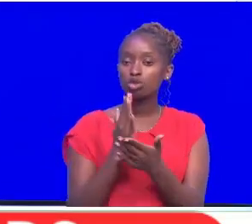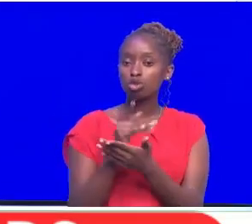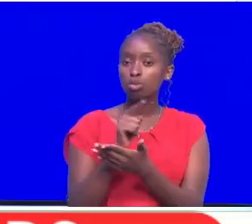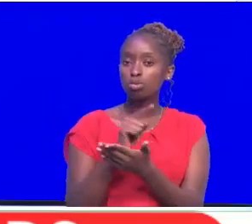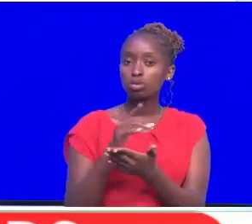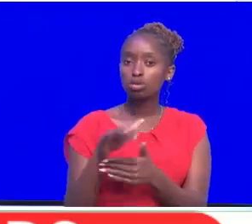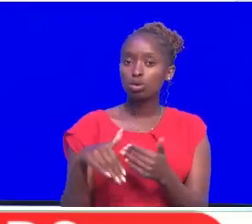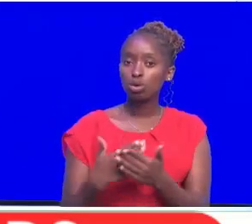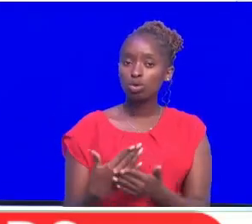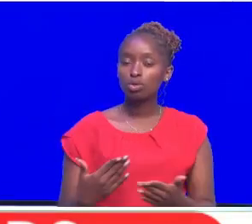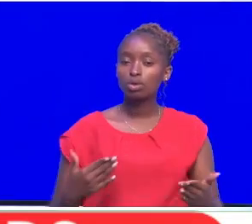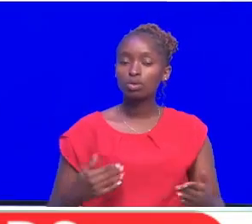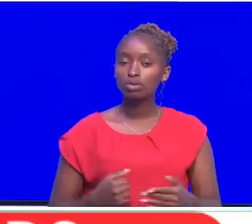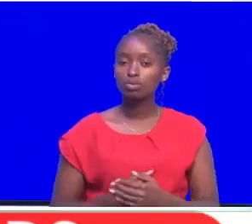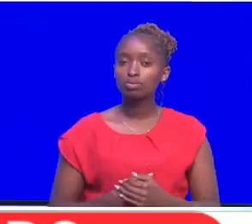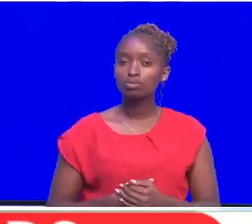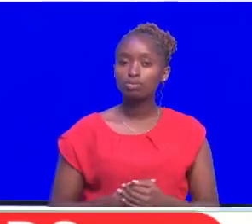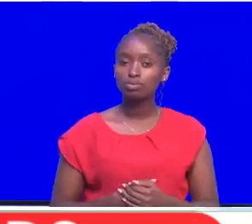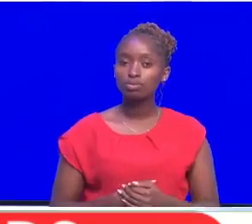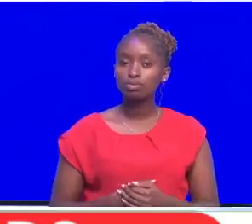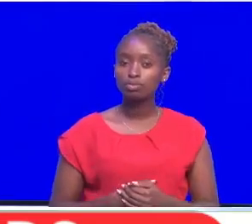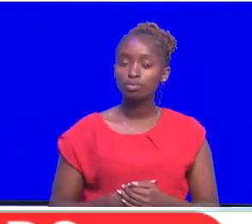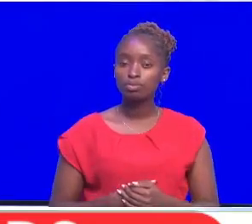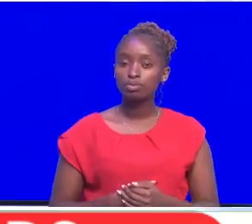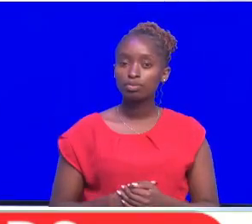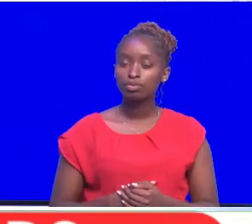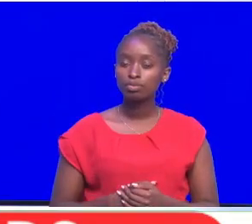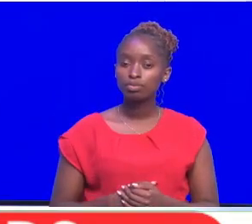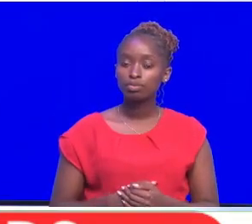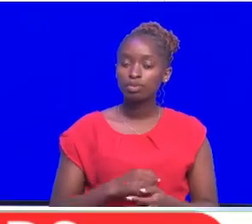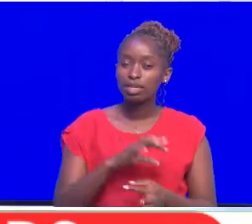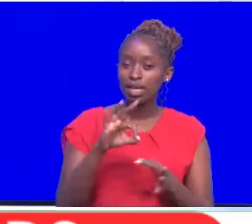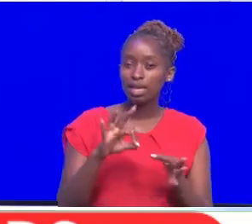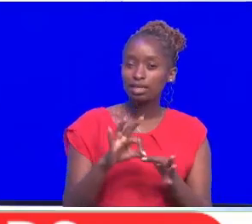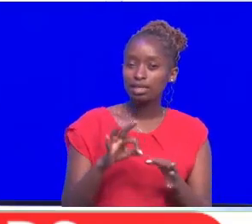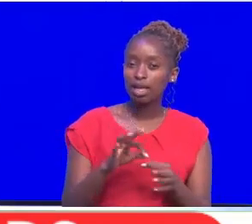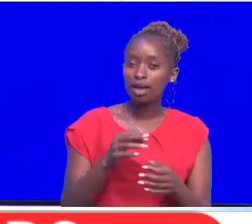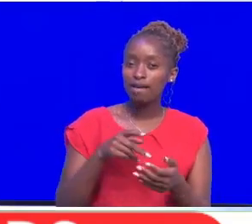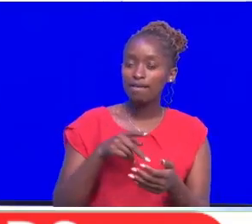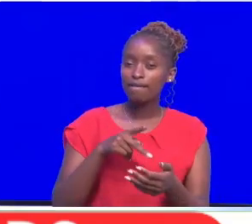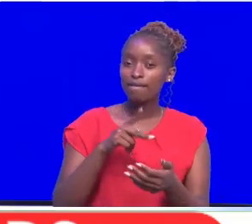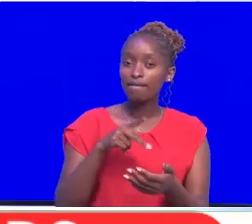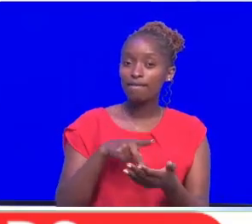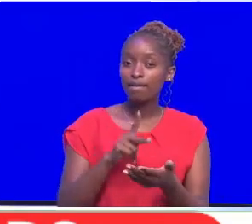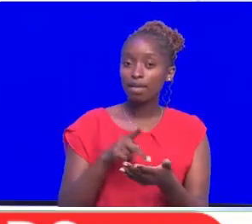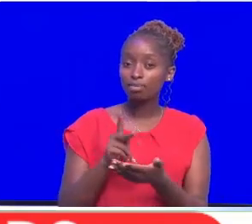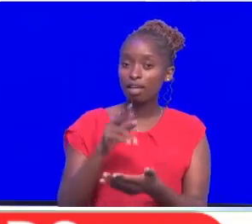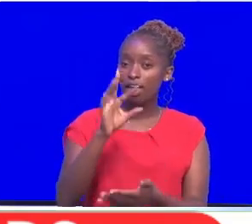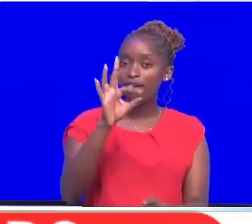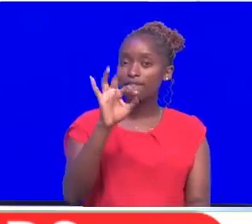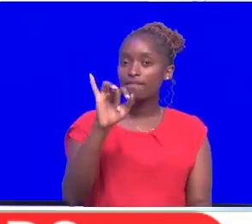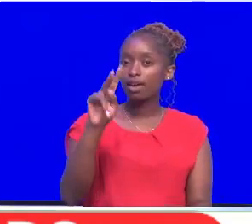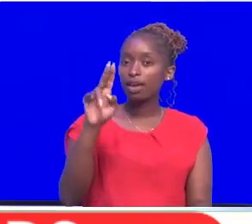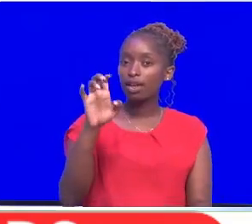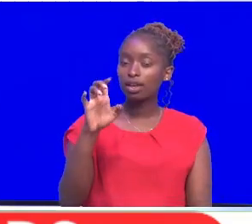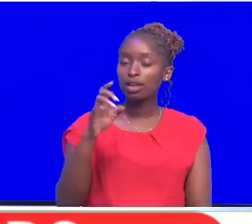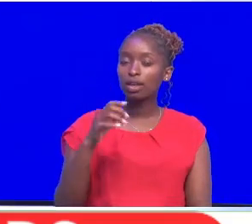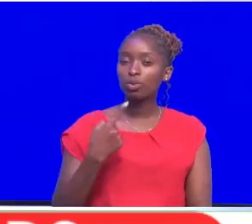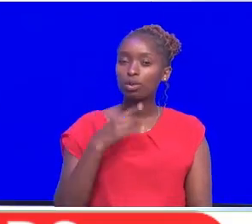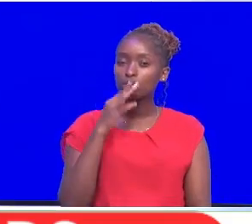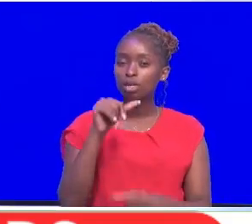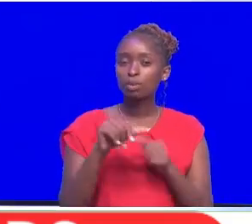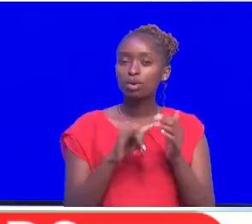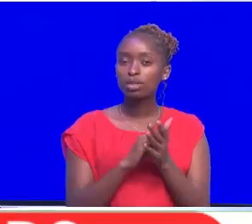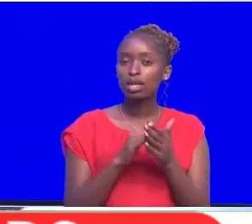discussed, we have talked about instant fines for a very long time. Waziri, please,